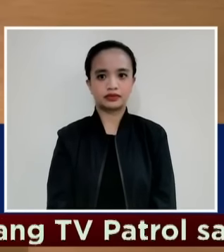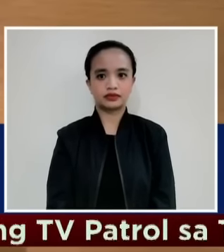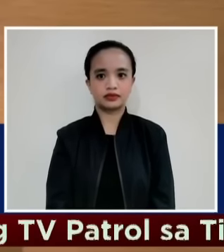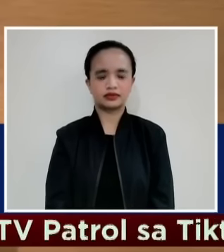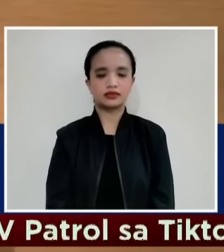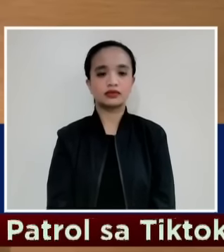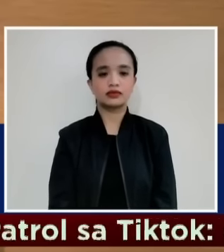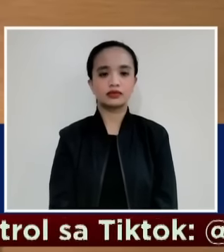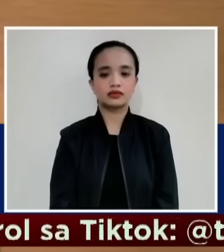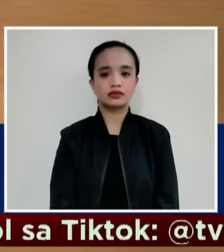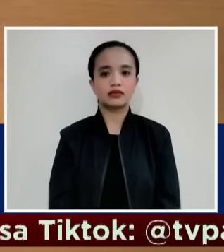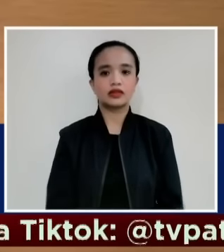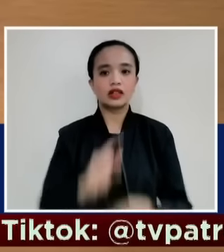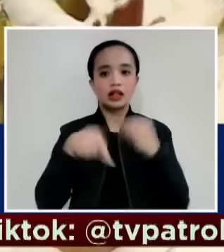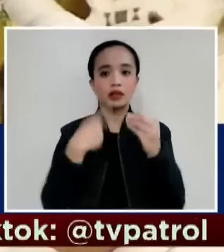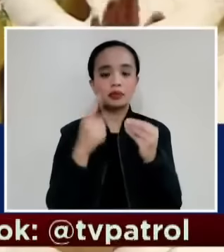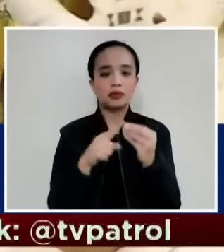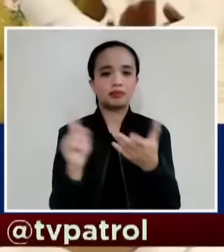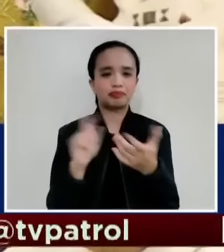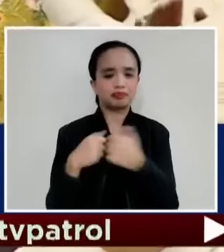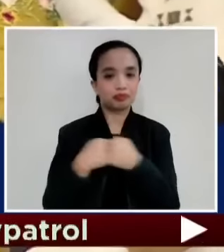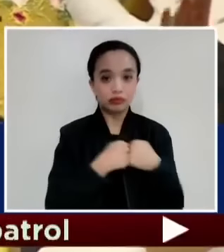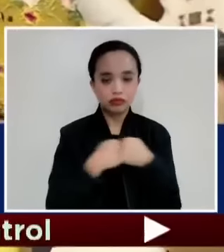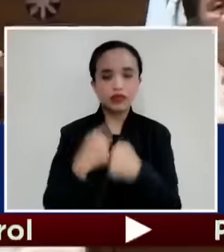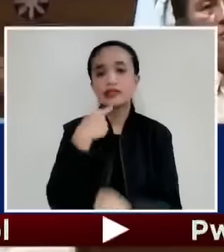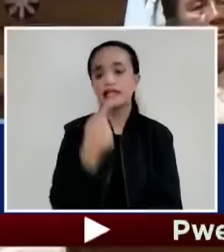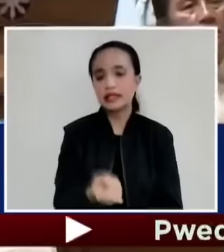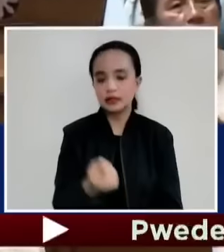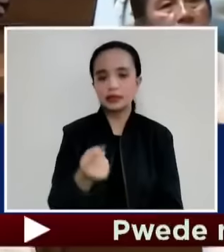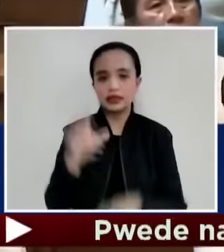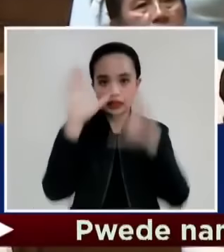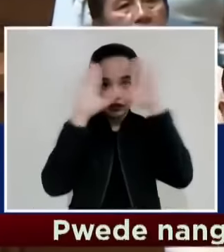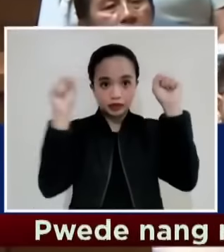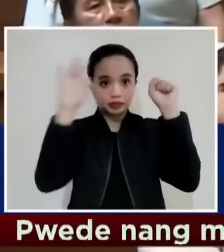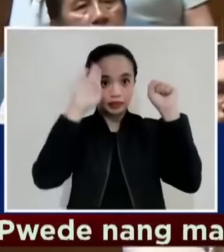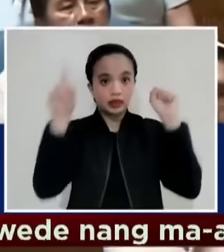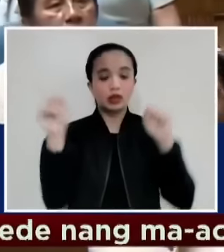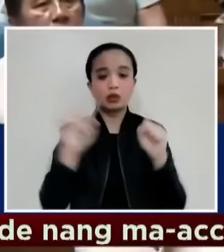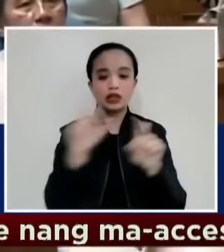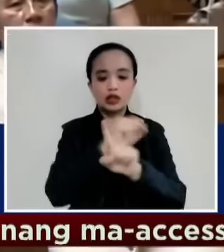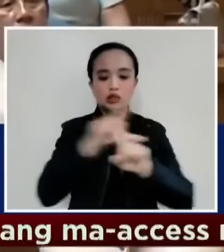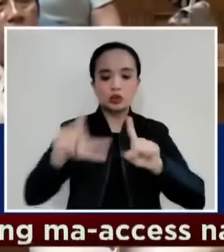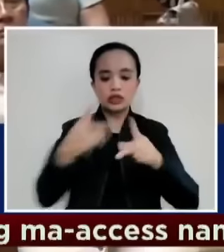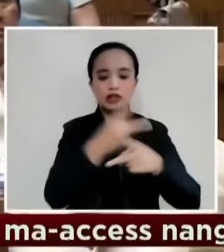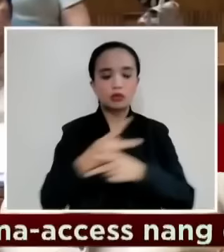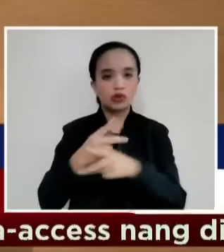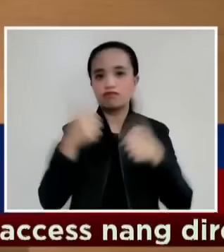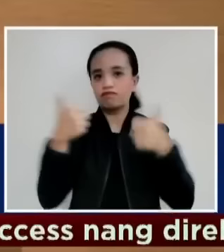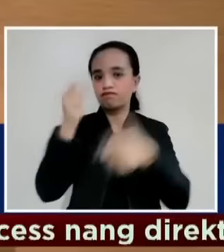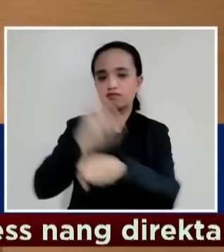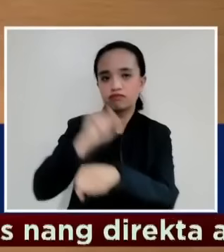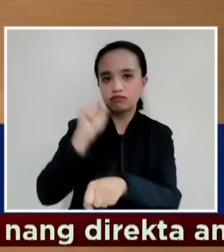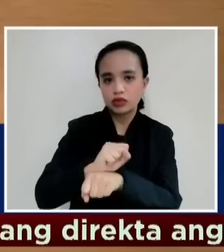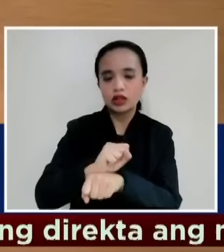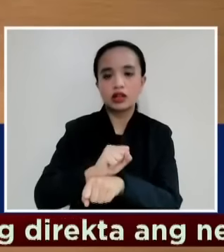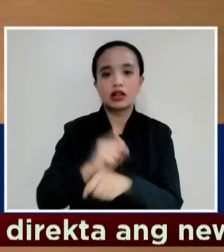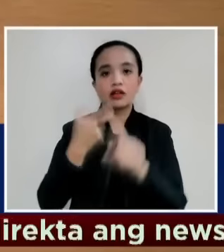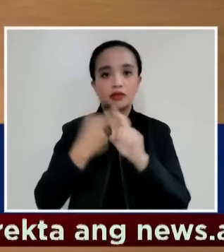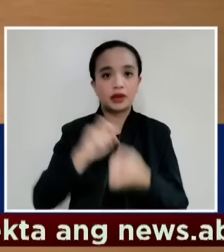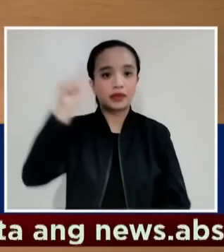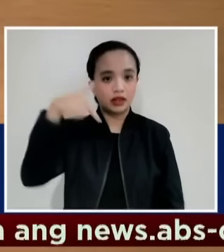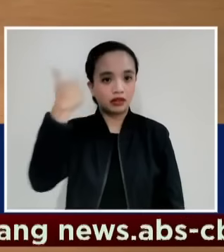Sa usapin ng armed struggle, nabanggit din ng Pangulo na epektibo umano ang social protection at reintegration programs ng gobyerno